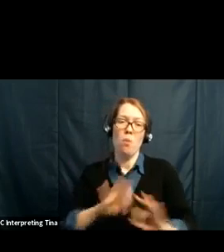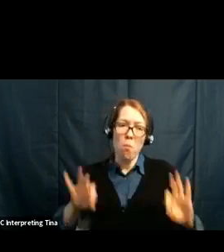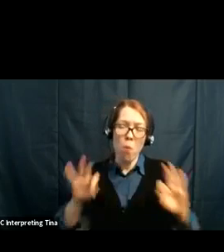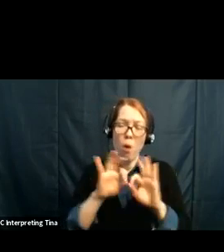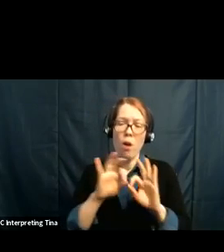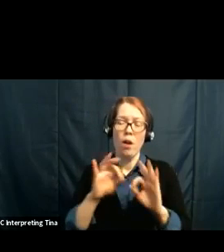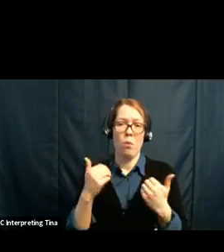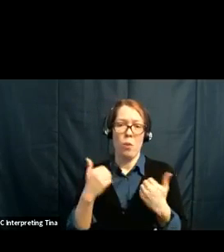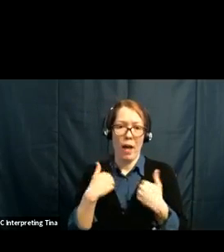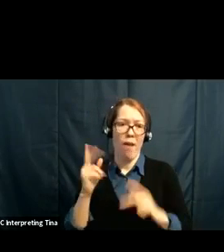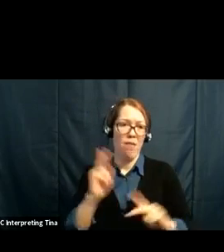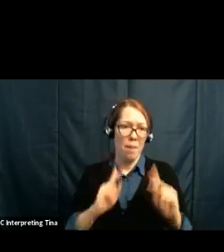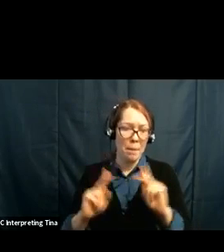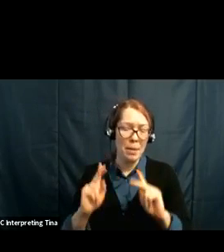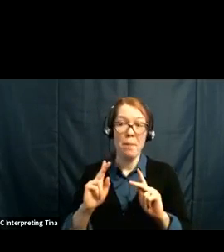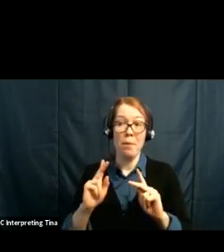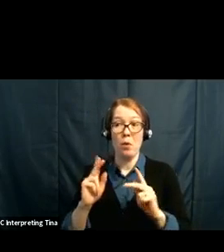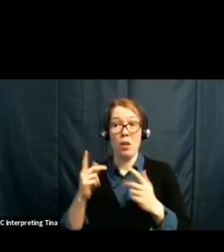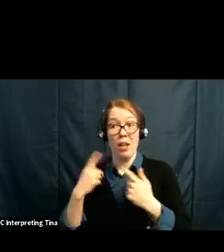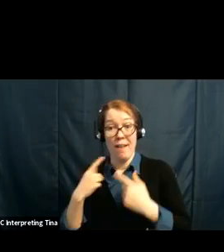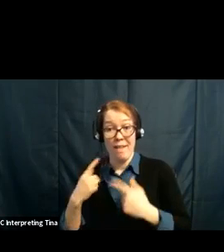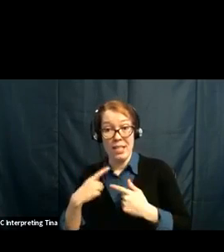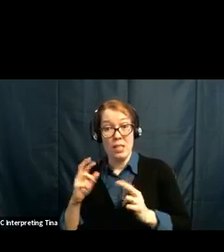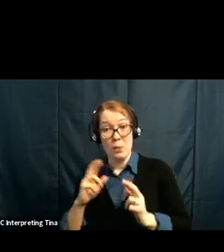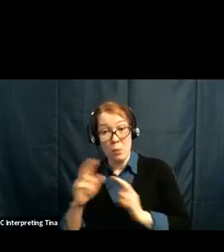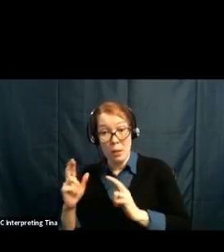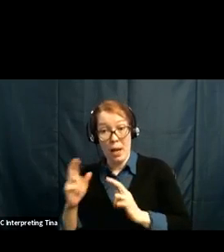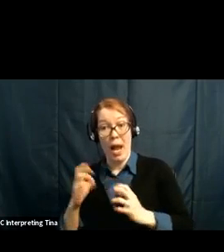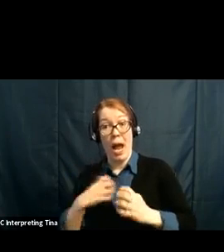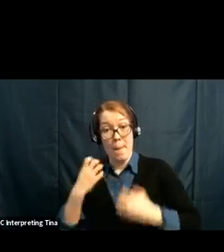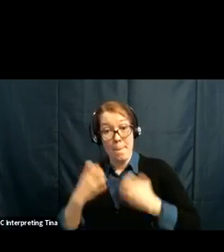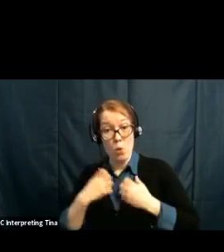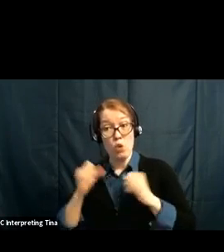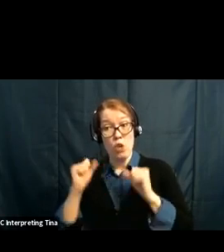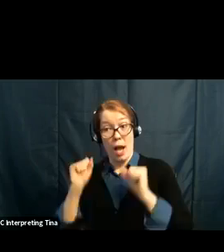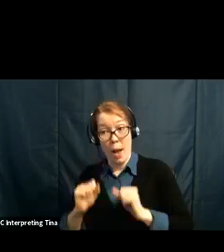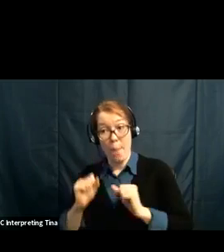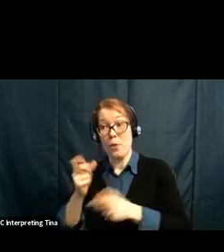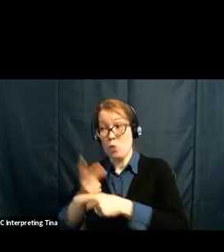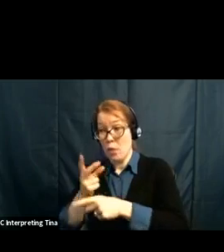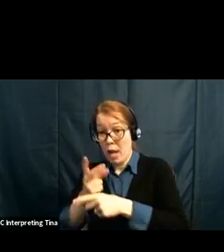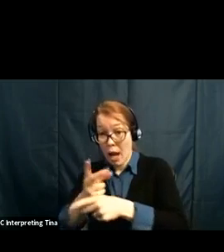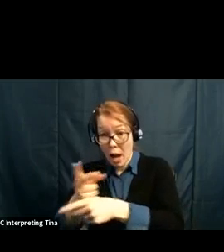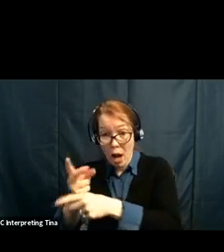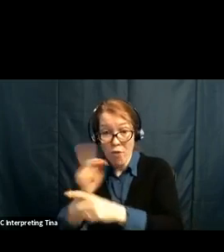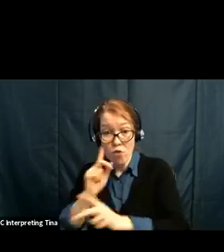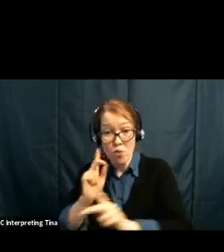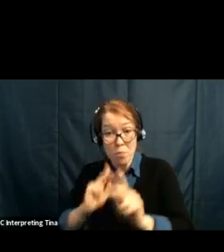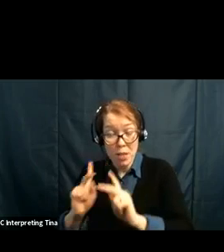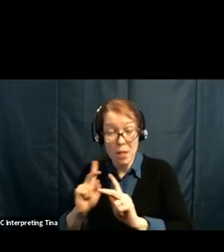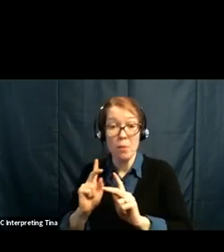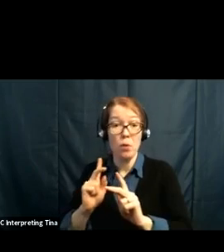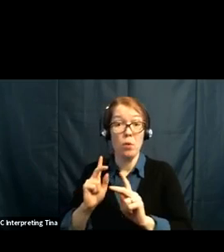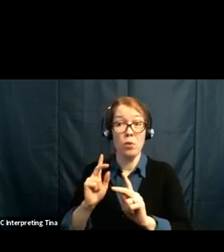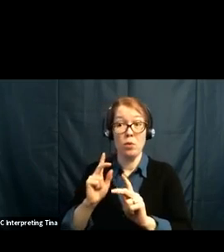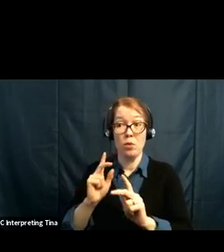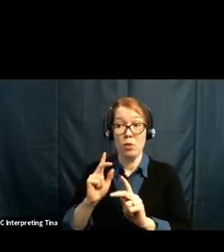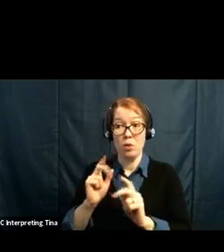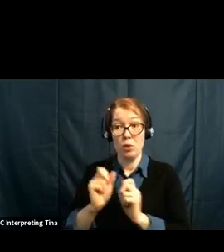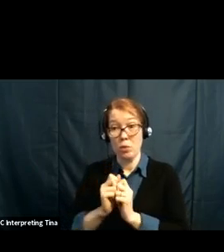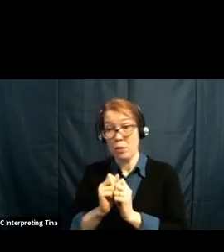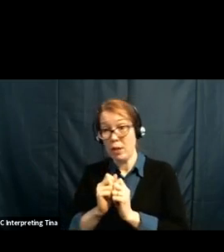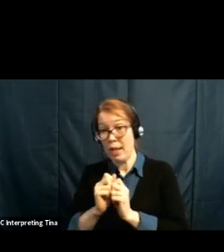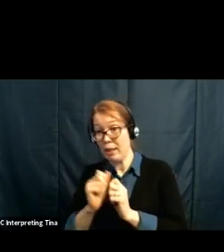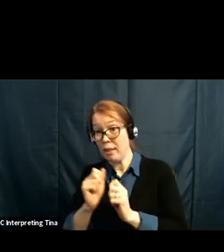people who are both physically and emotionally capable of caring for those, both with and without COVID. On